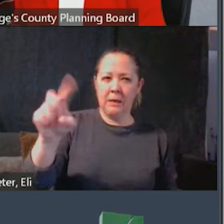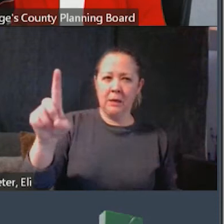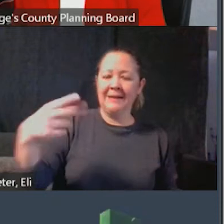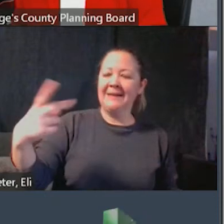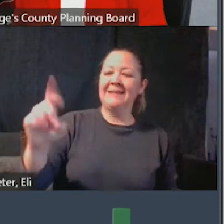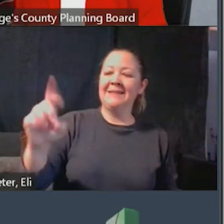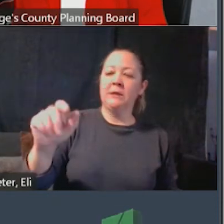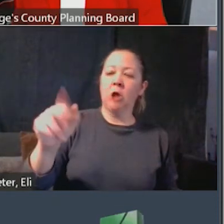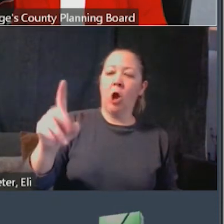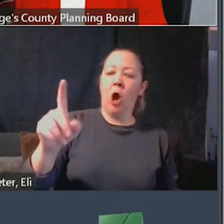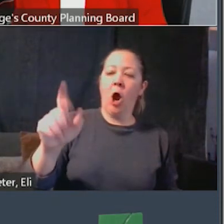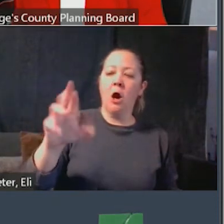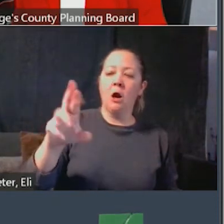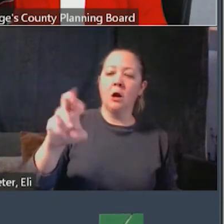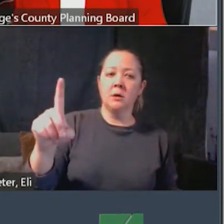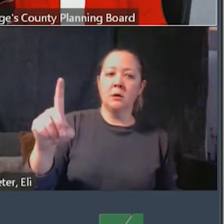Crystal Delby?